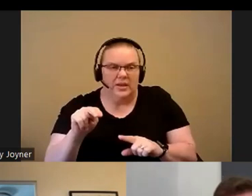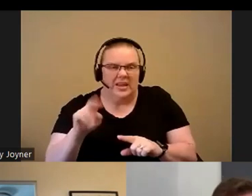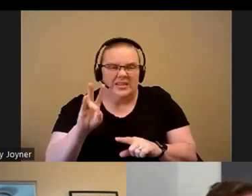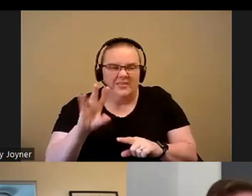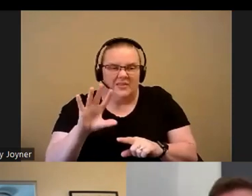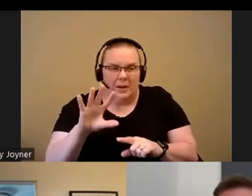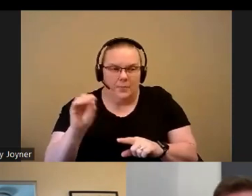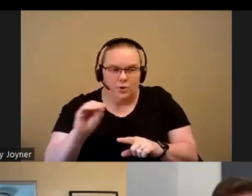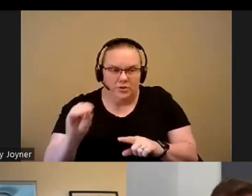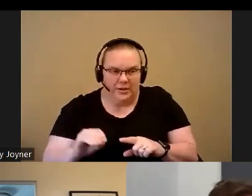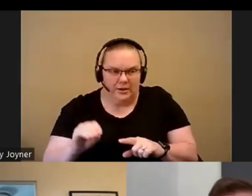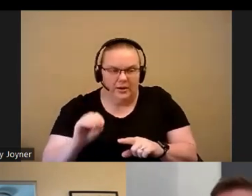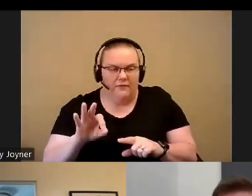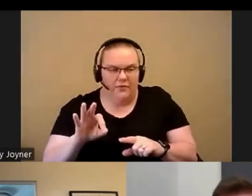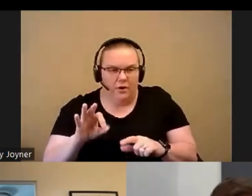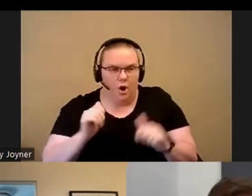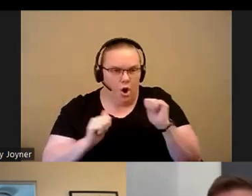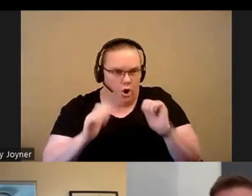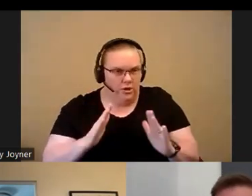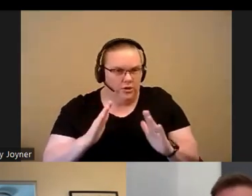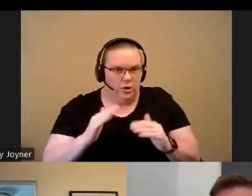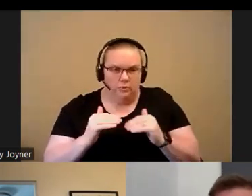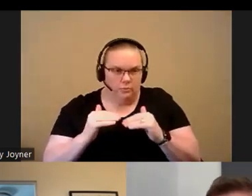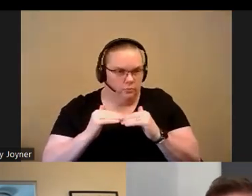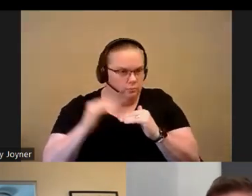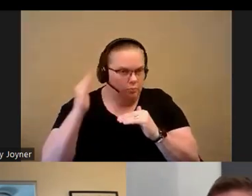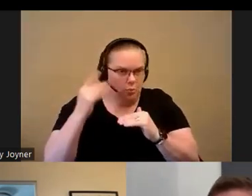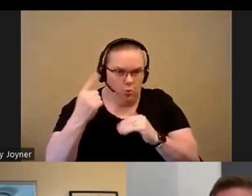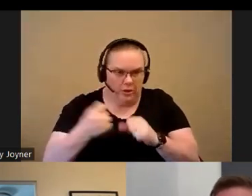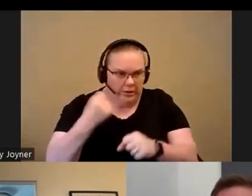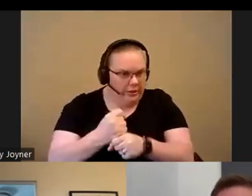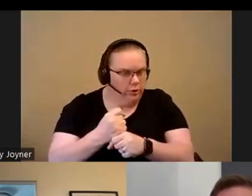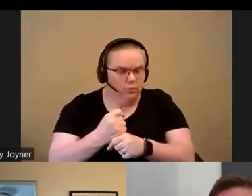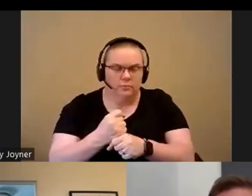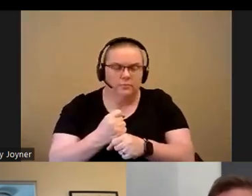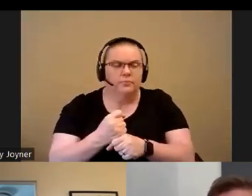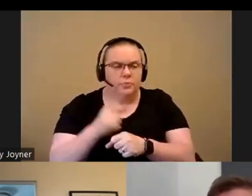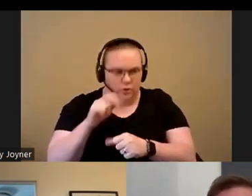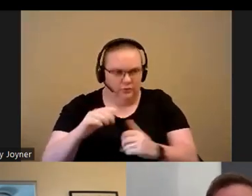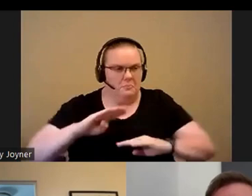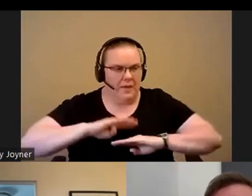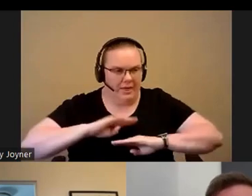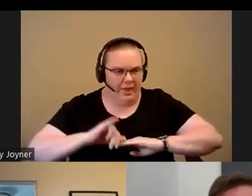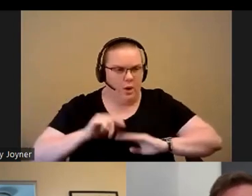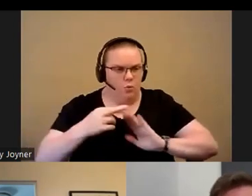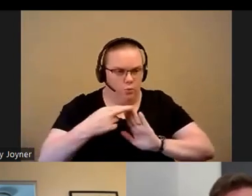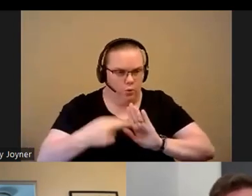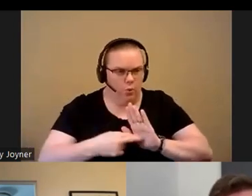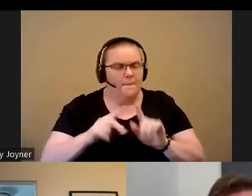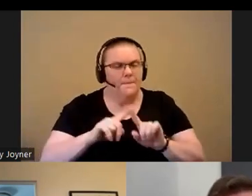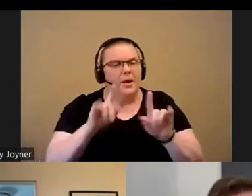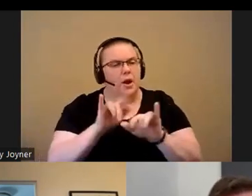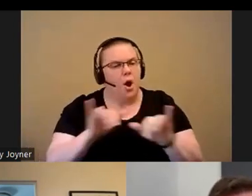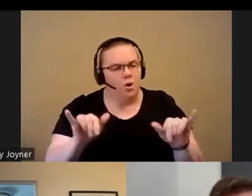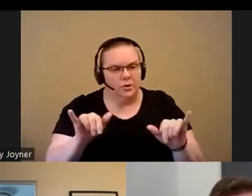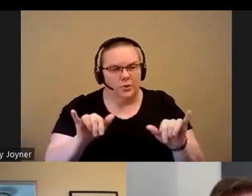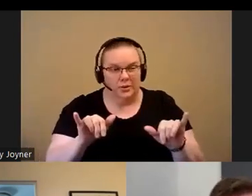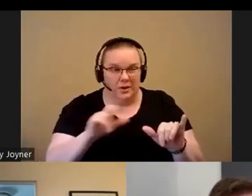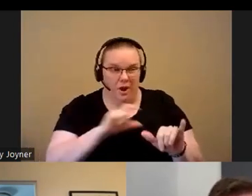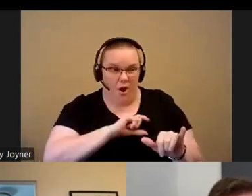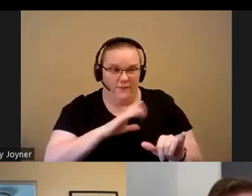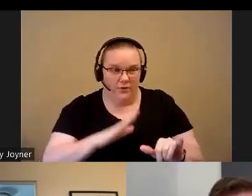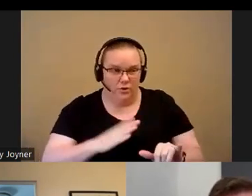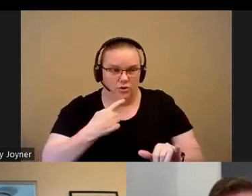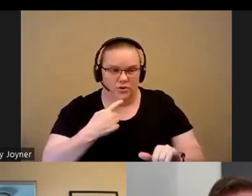with the company for more than a year, you've met the 75% rule. But it's also possible an officer is going to look at them and be like, this